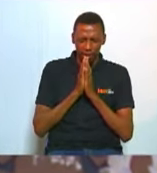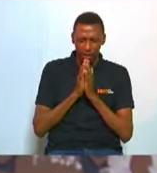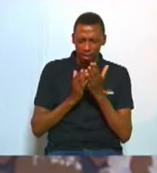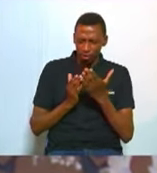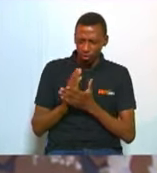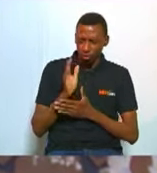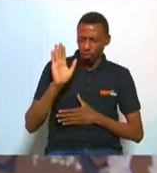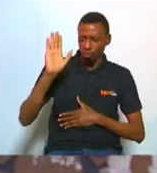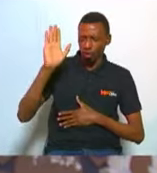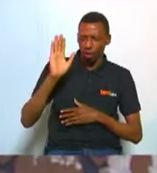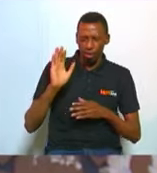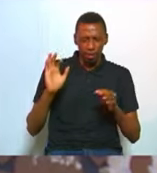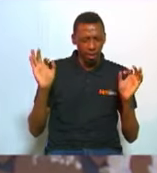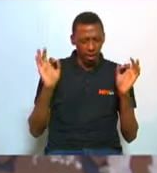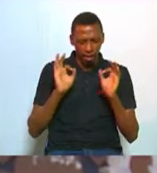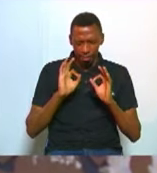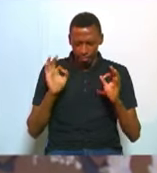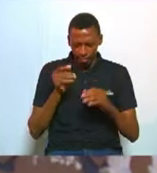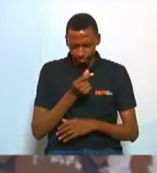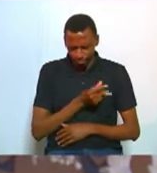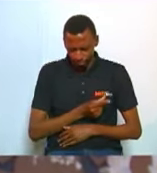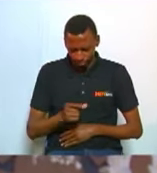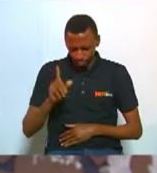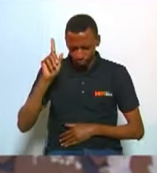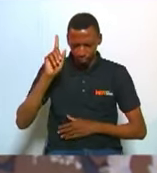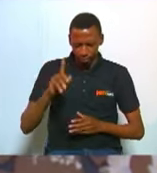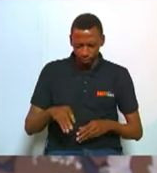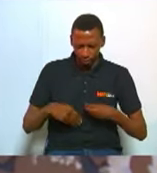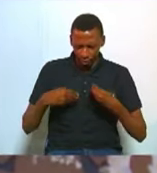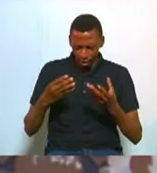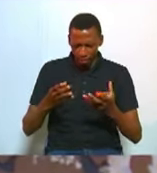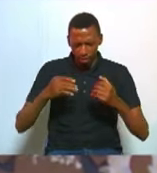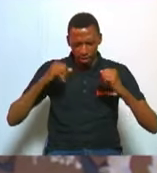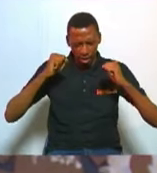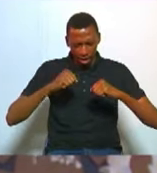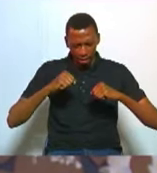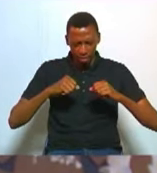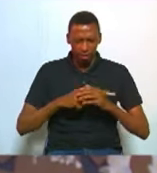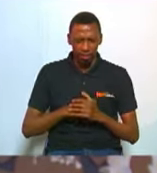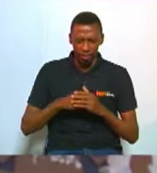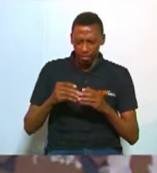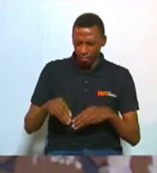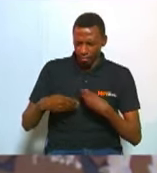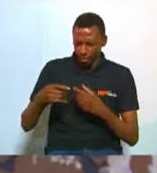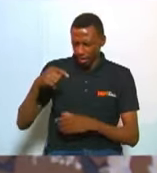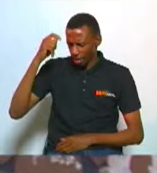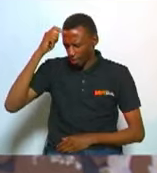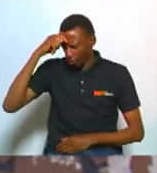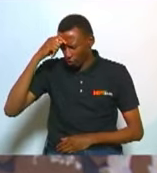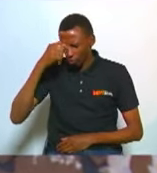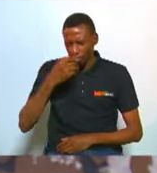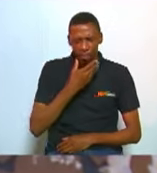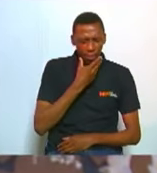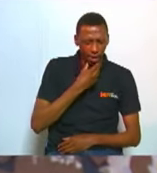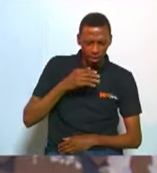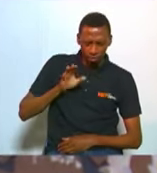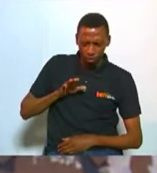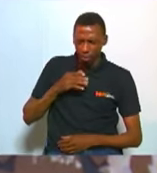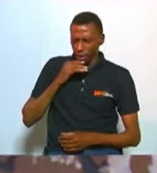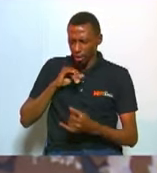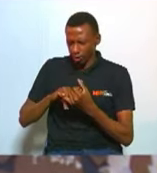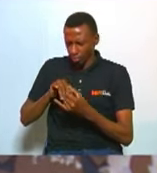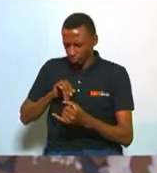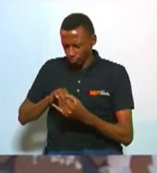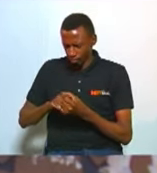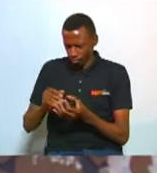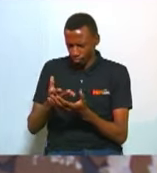amazing grace, that you would give ability and grant wisdom to men and women, husbands and wives, that they would be